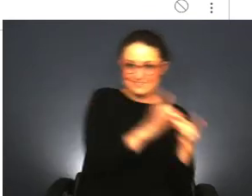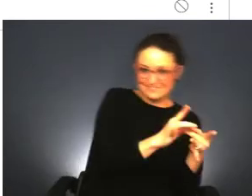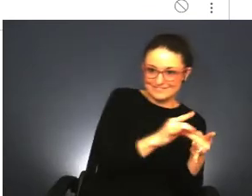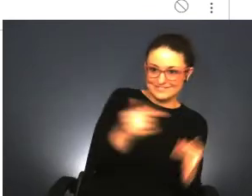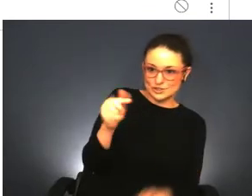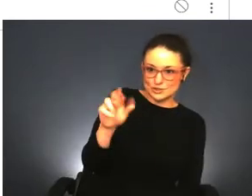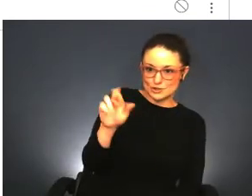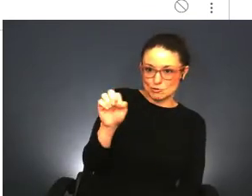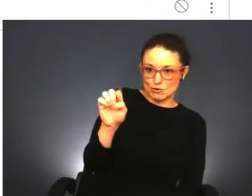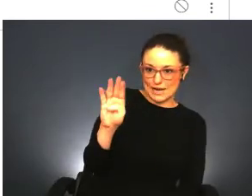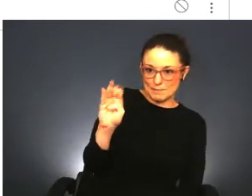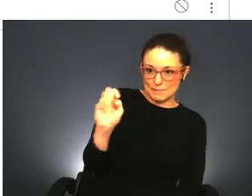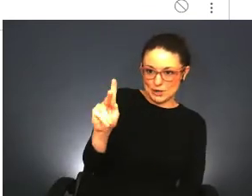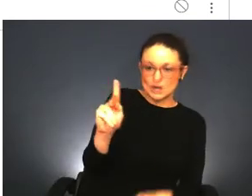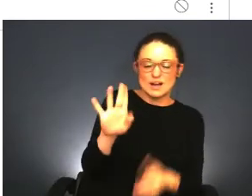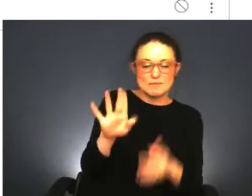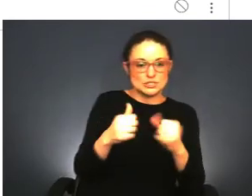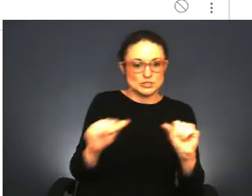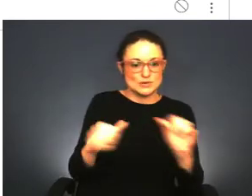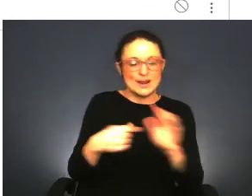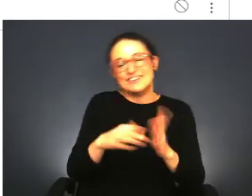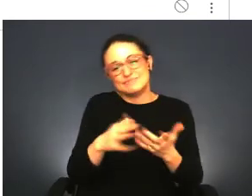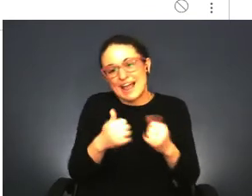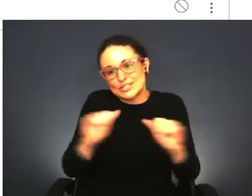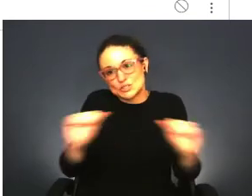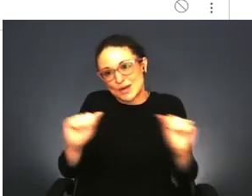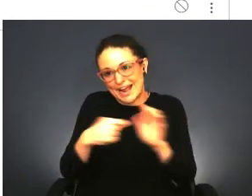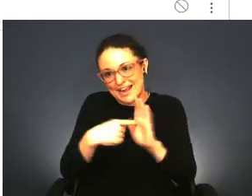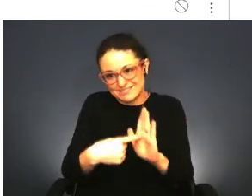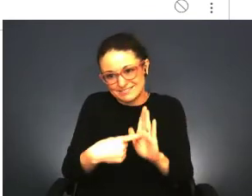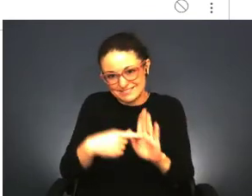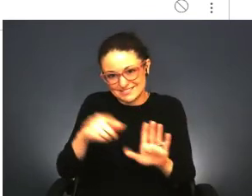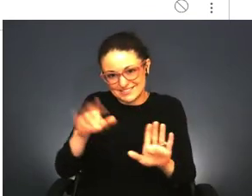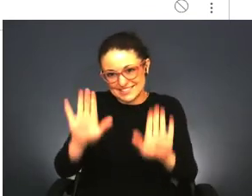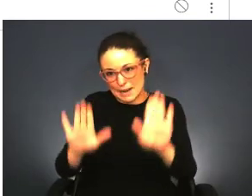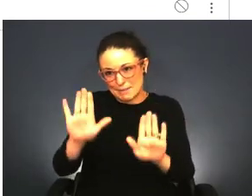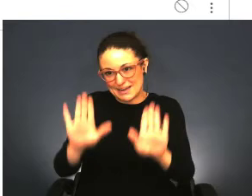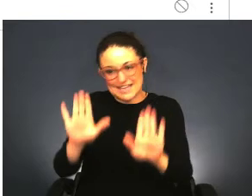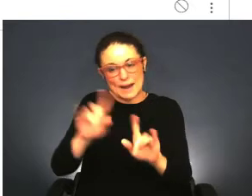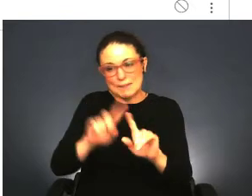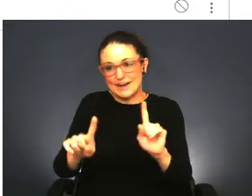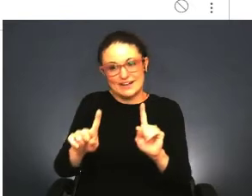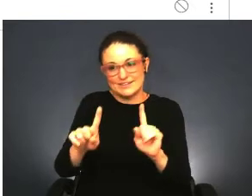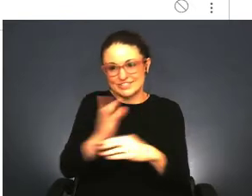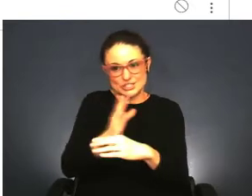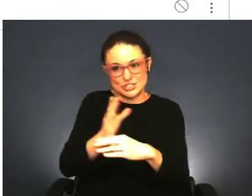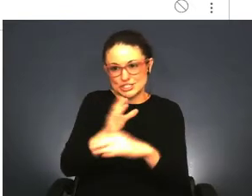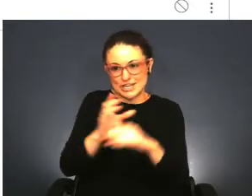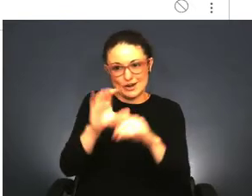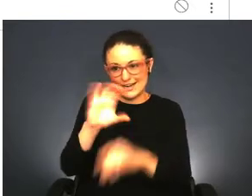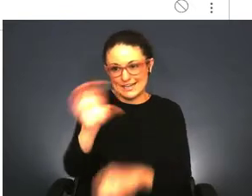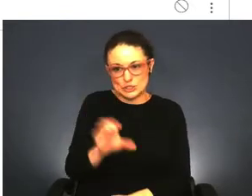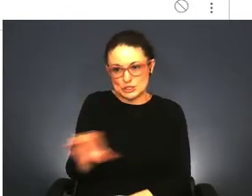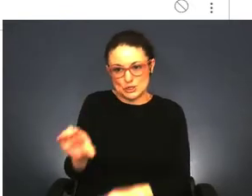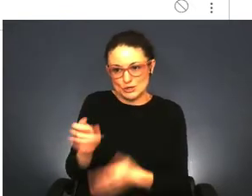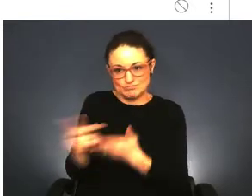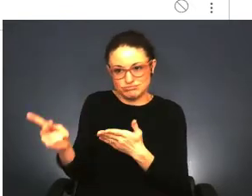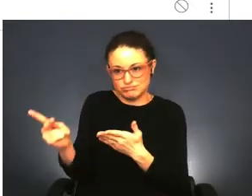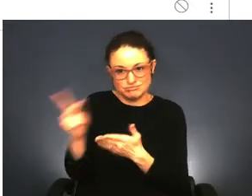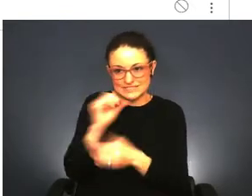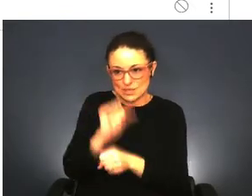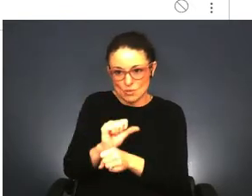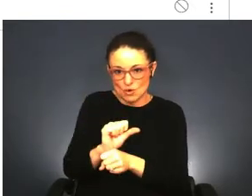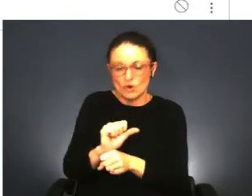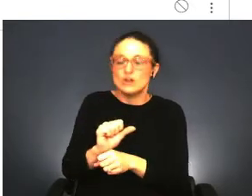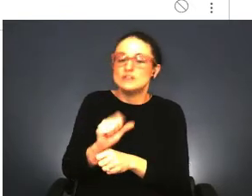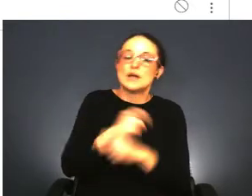you that. I tried to set it up to show you side by side, but the sharing in Zoom didn't quite work the way that I wanted. So I'm going to be flipping